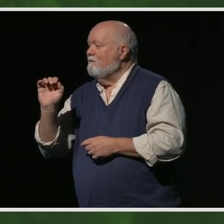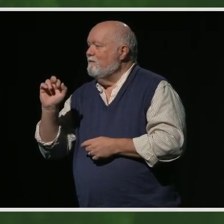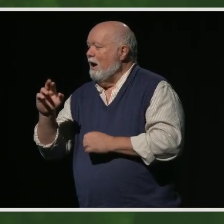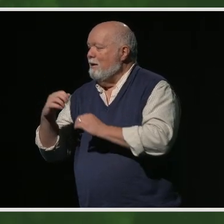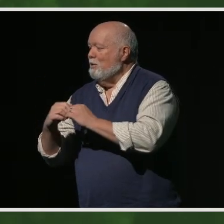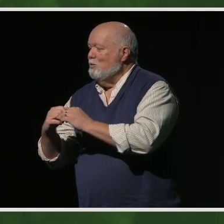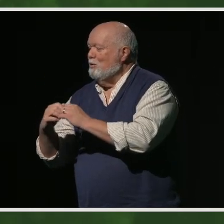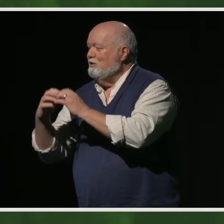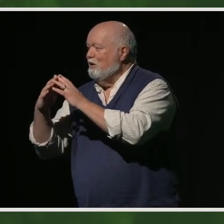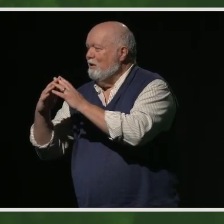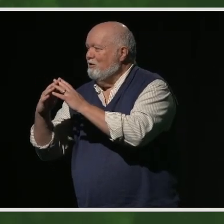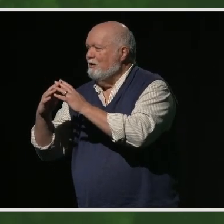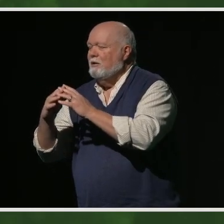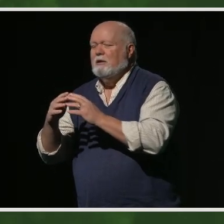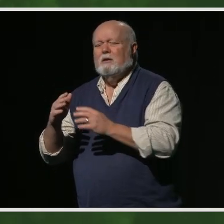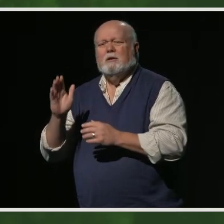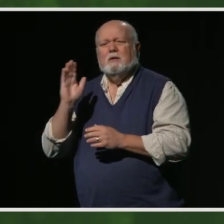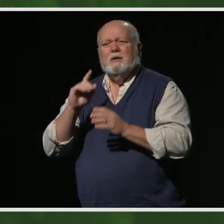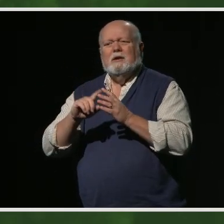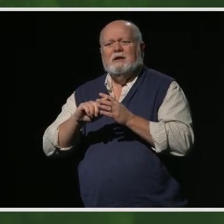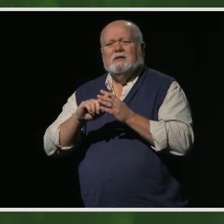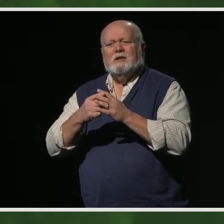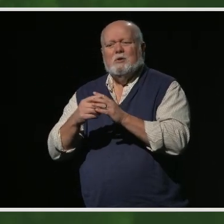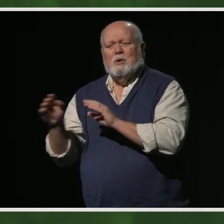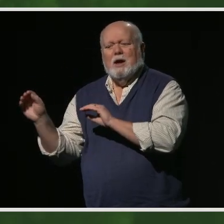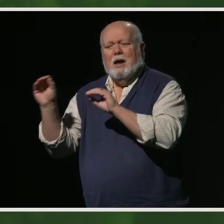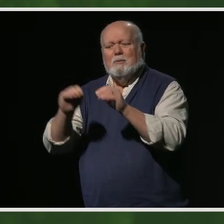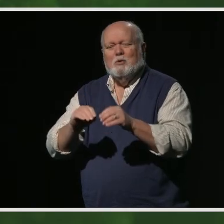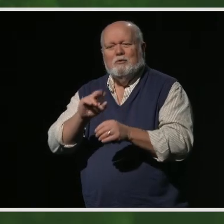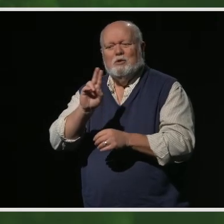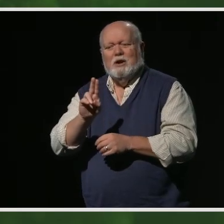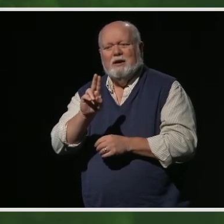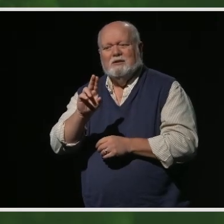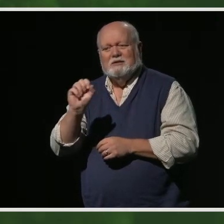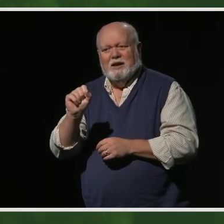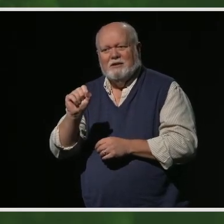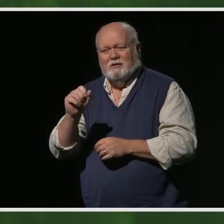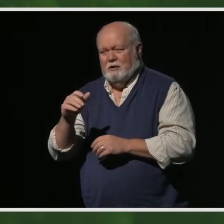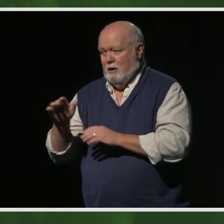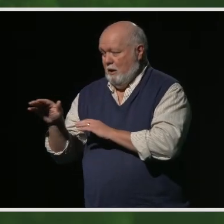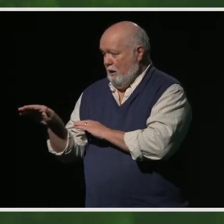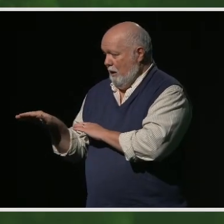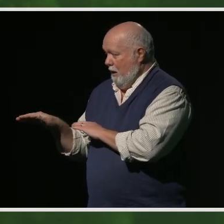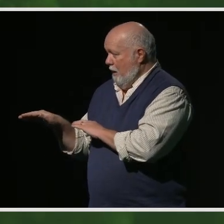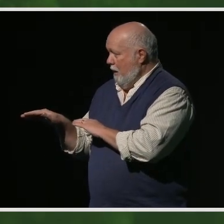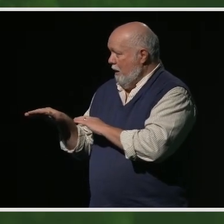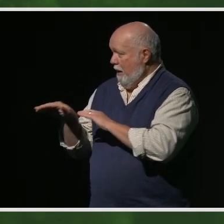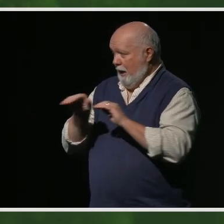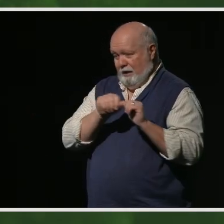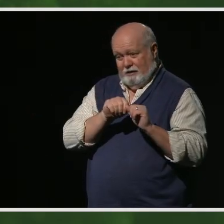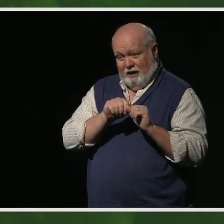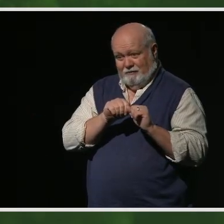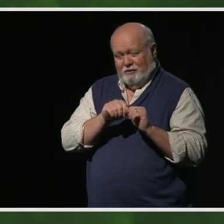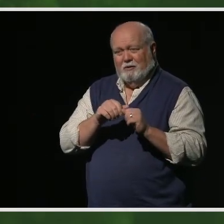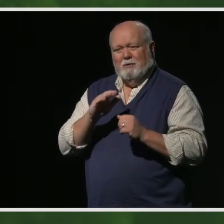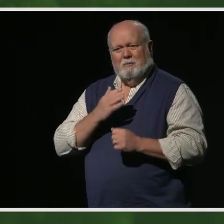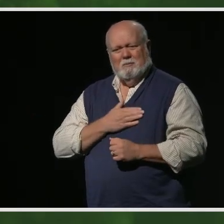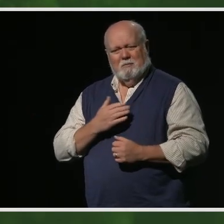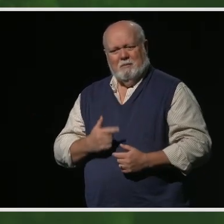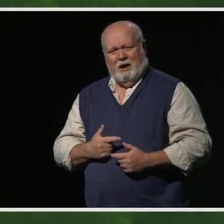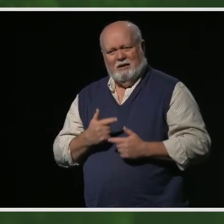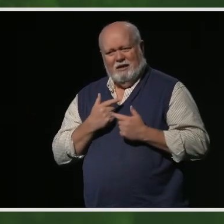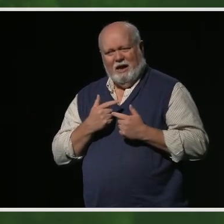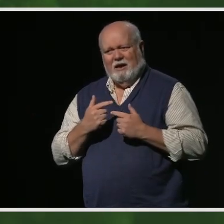It all started when I moved to the US. I found myself living a fast-paced lifestyle with a busy